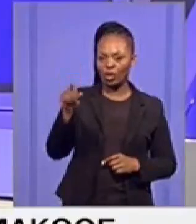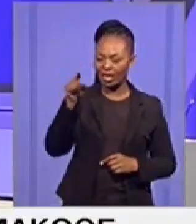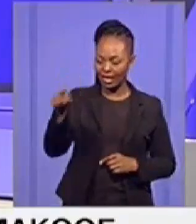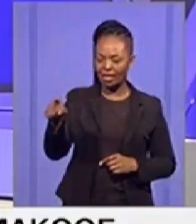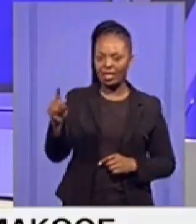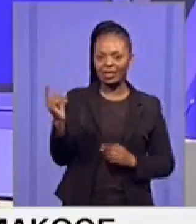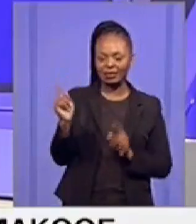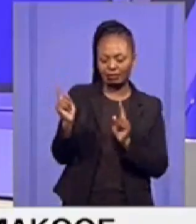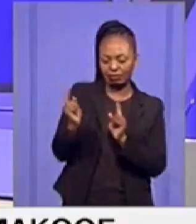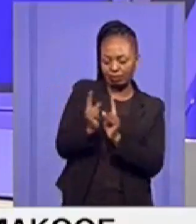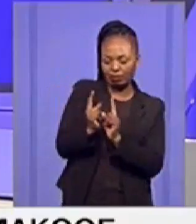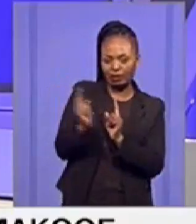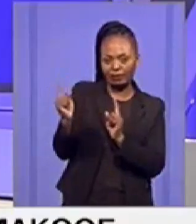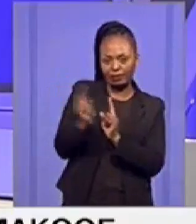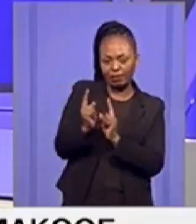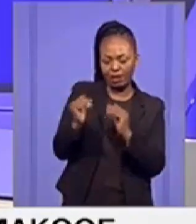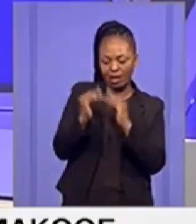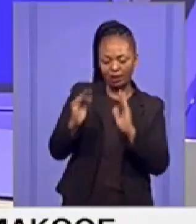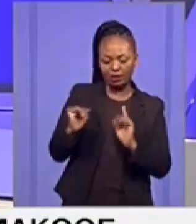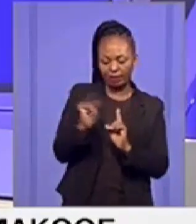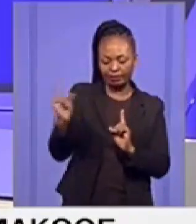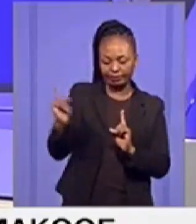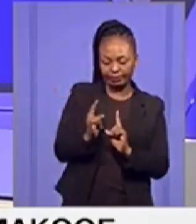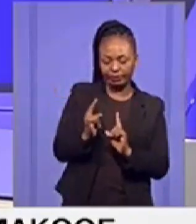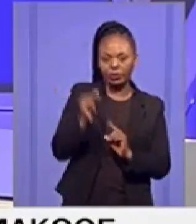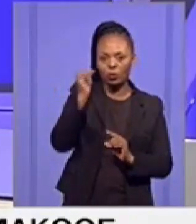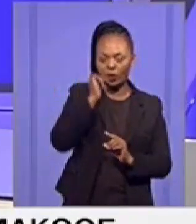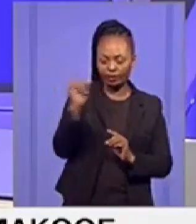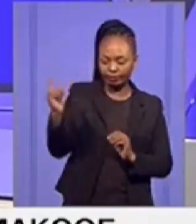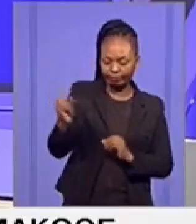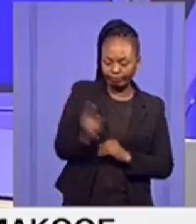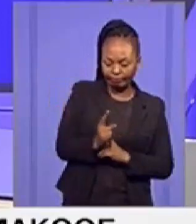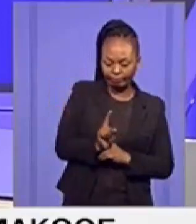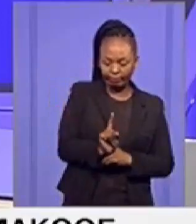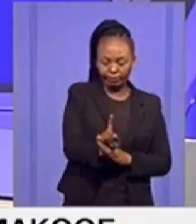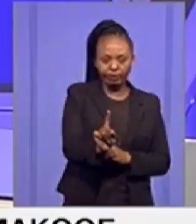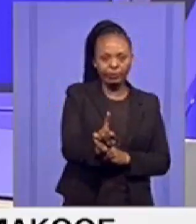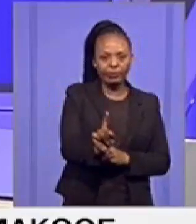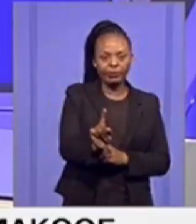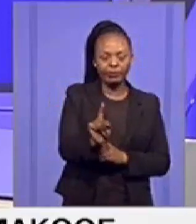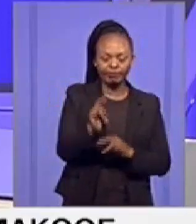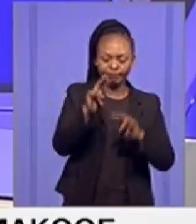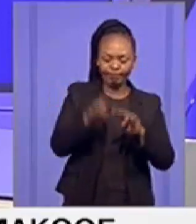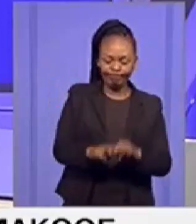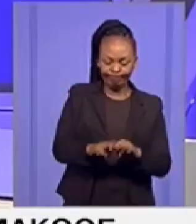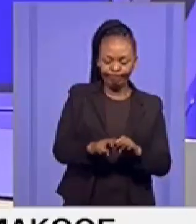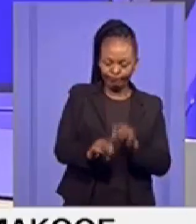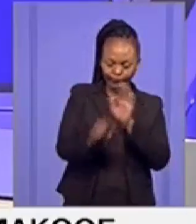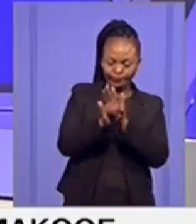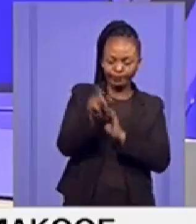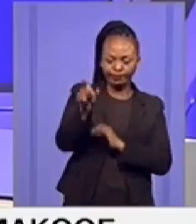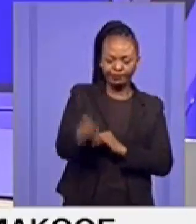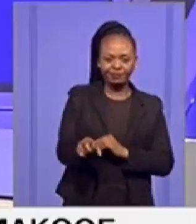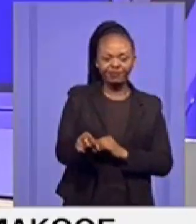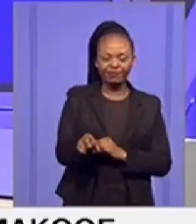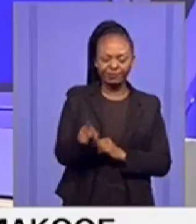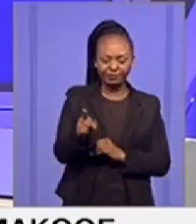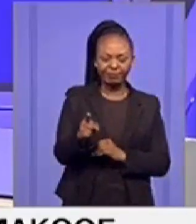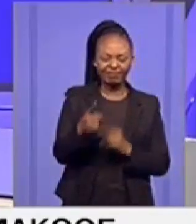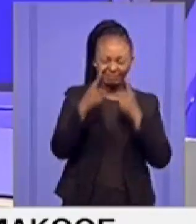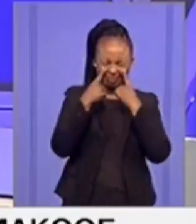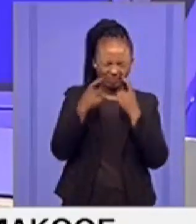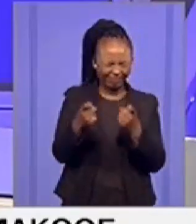thuto Tate Magwe jwale itse fela ha kena ka hare ho lekgotla lena la ketsamolao a dula fatshe a ba sentse a se